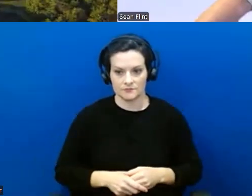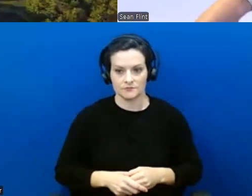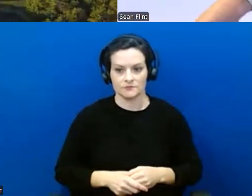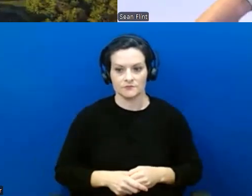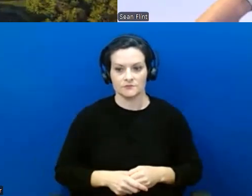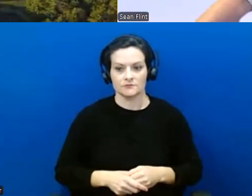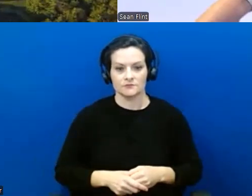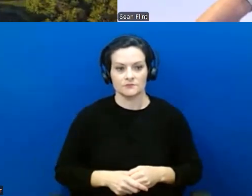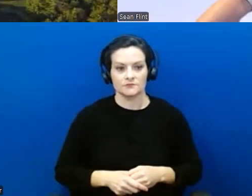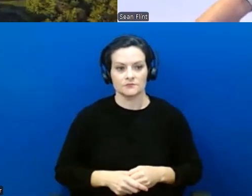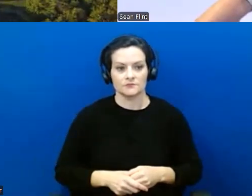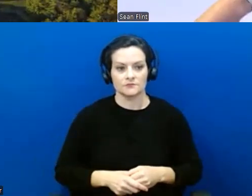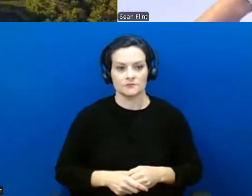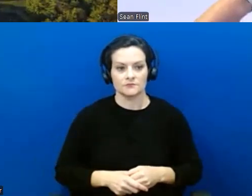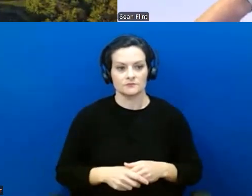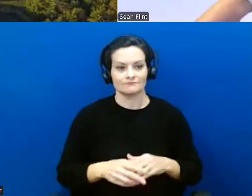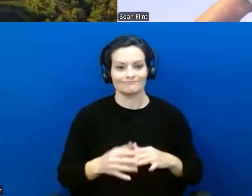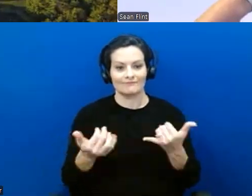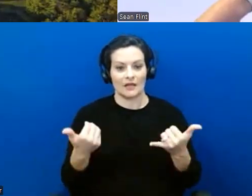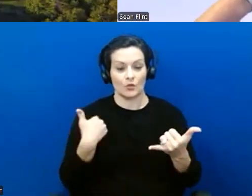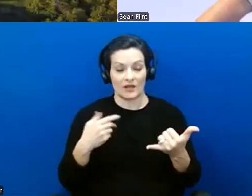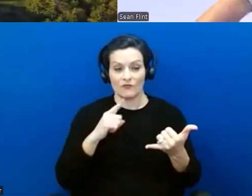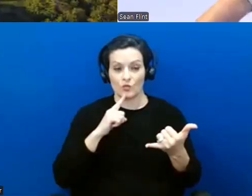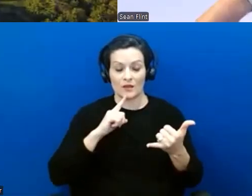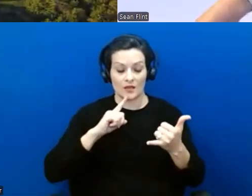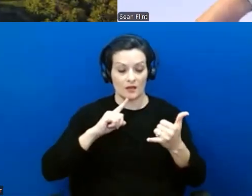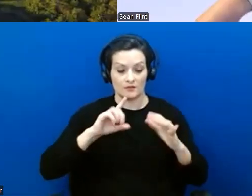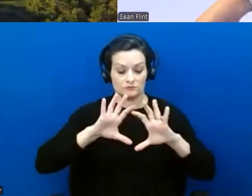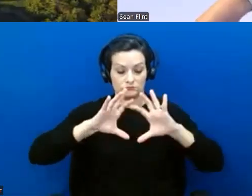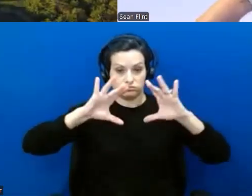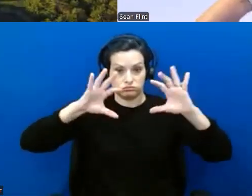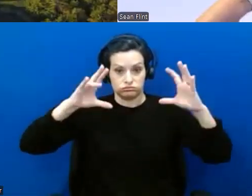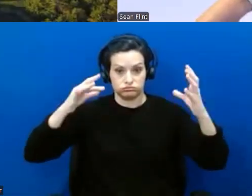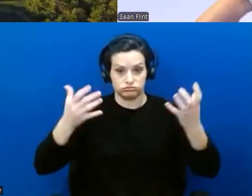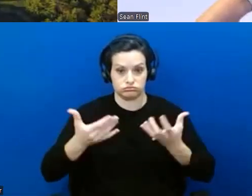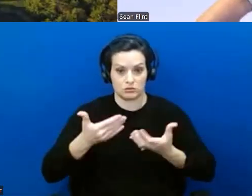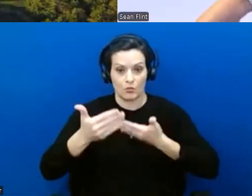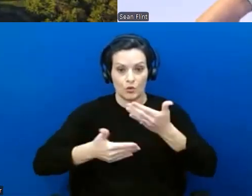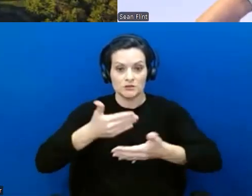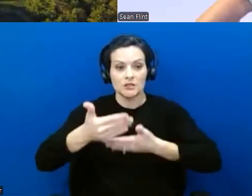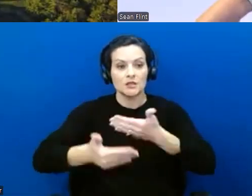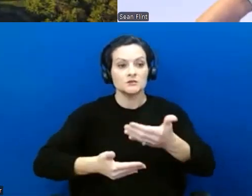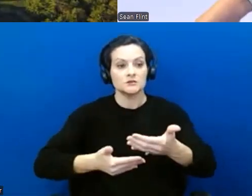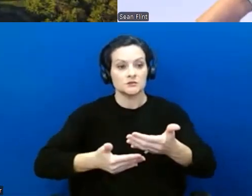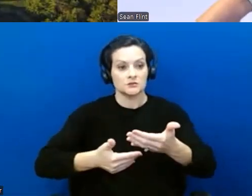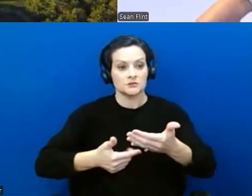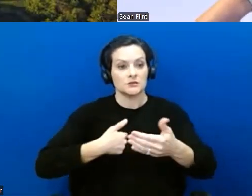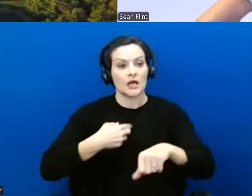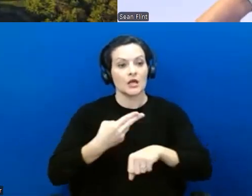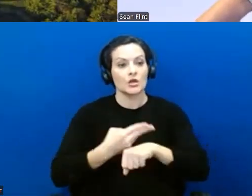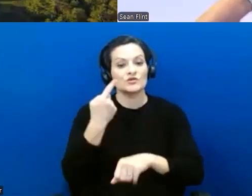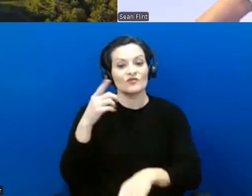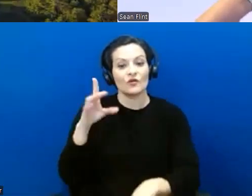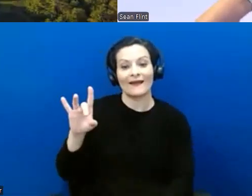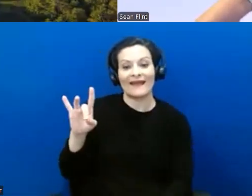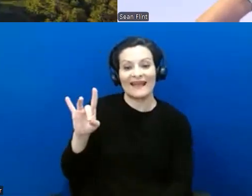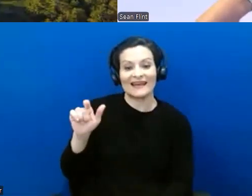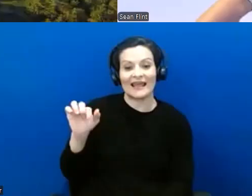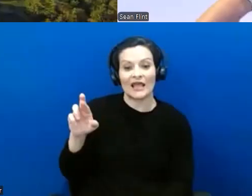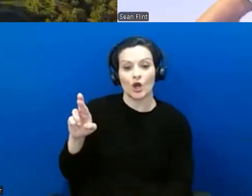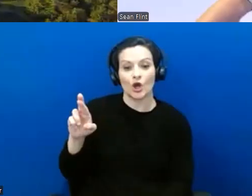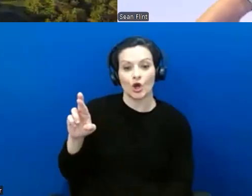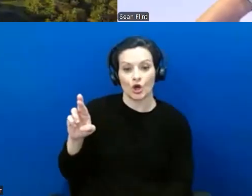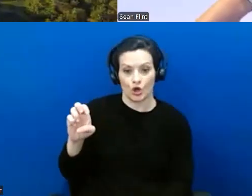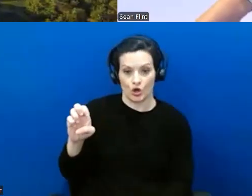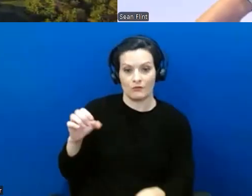it's created this huge, robust process that can be scaled to, I used it for an 8-acre island that gets very